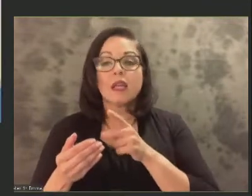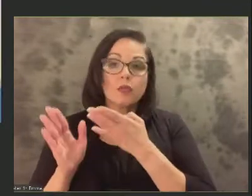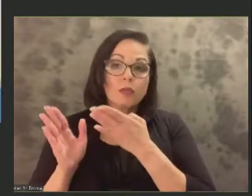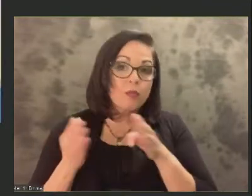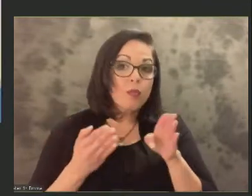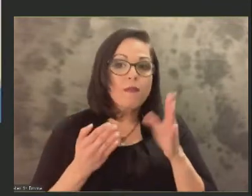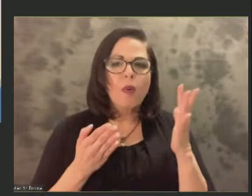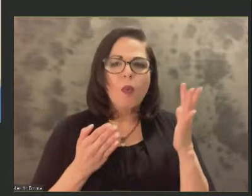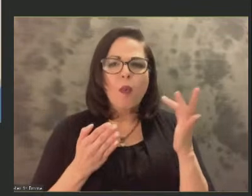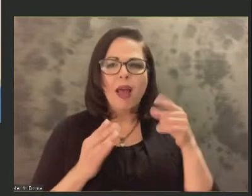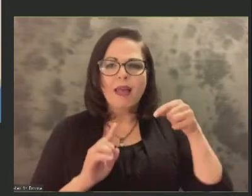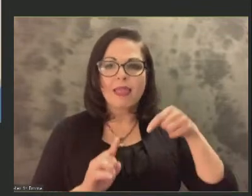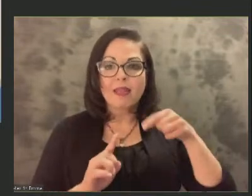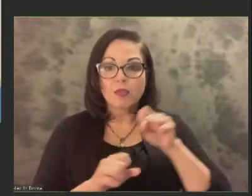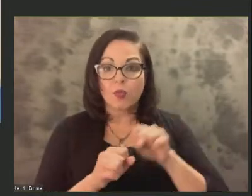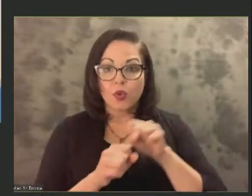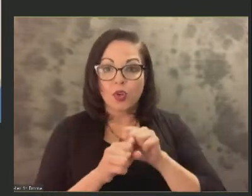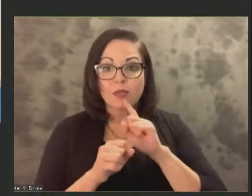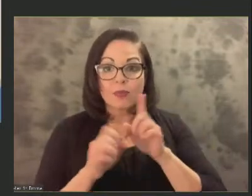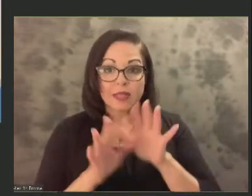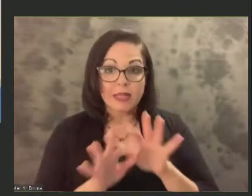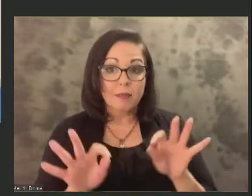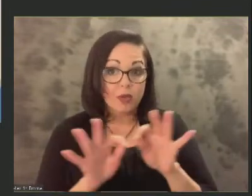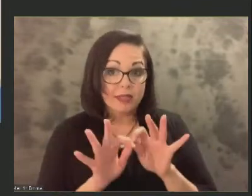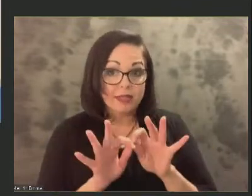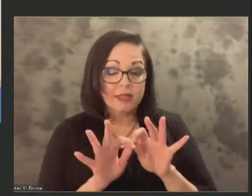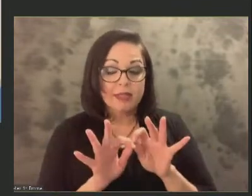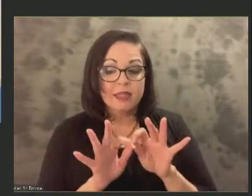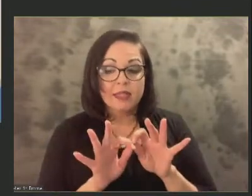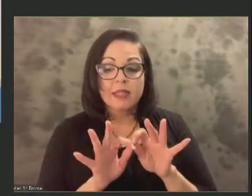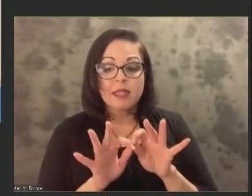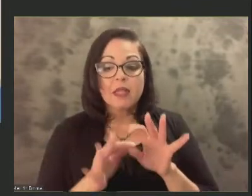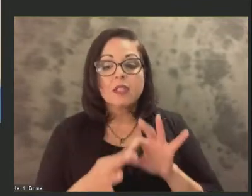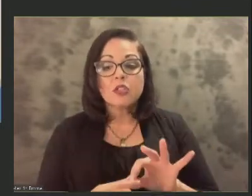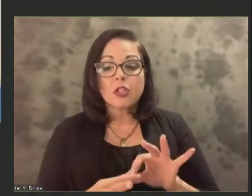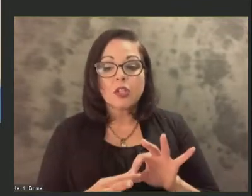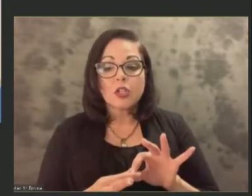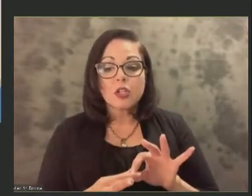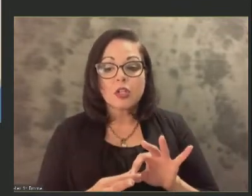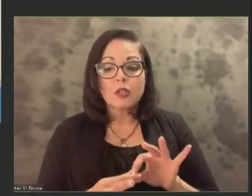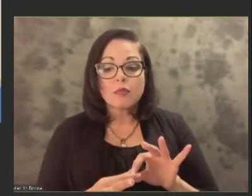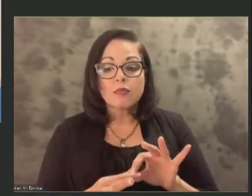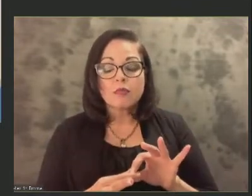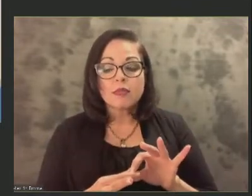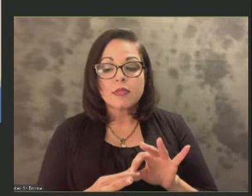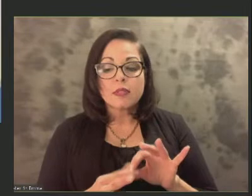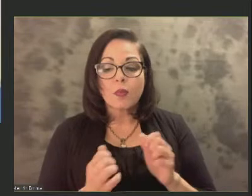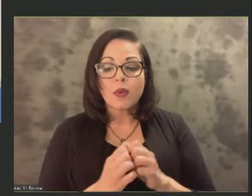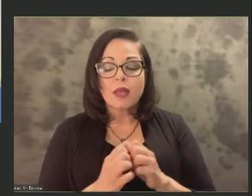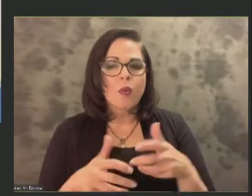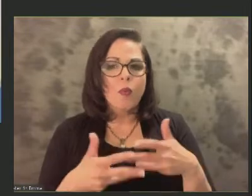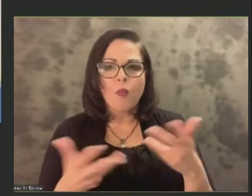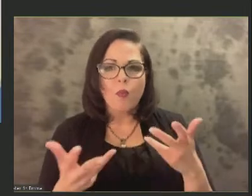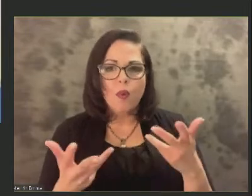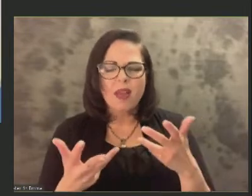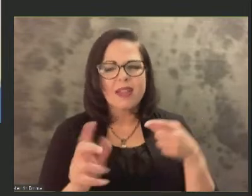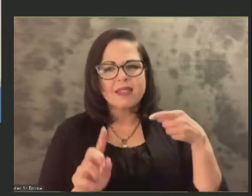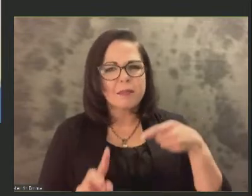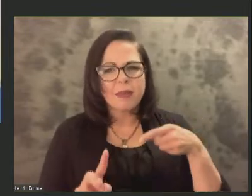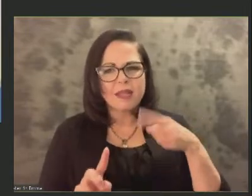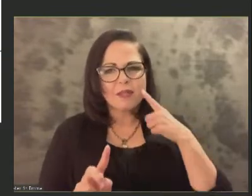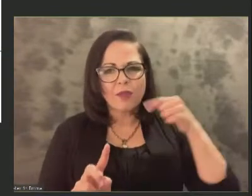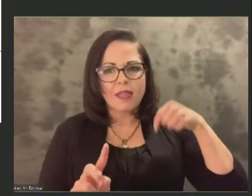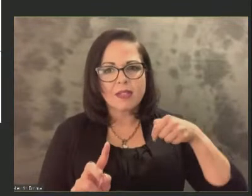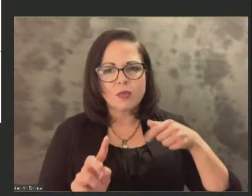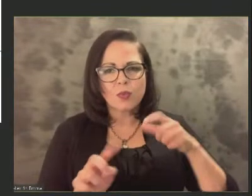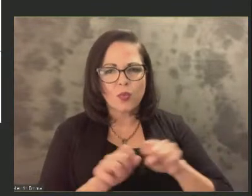why this work is important in terms of what is the basis for this work?